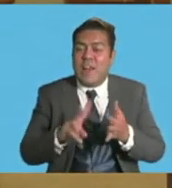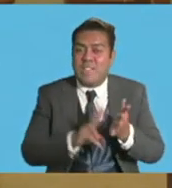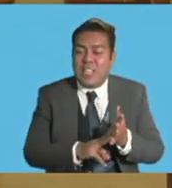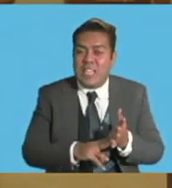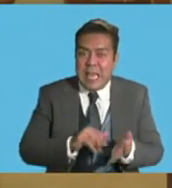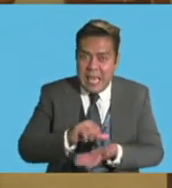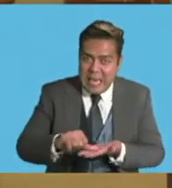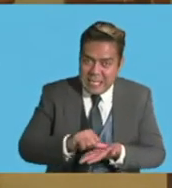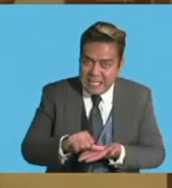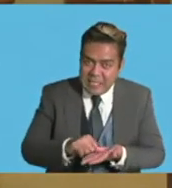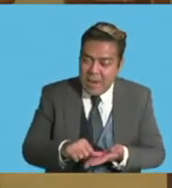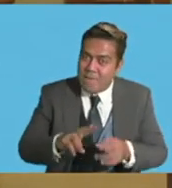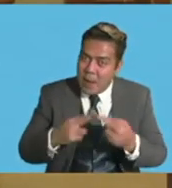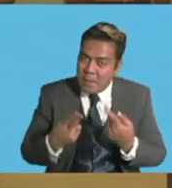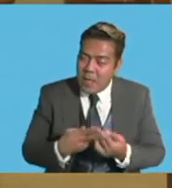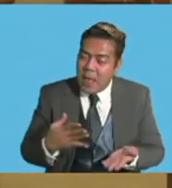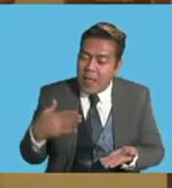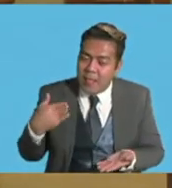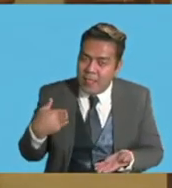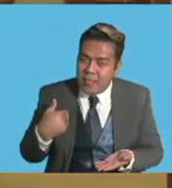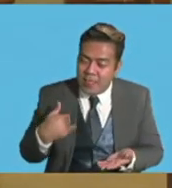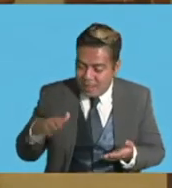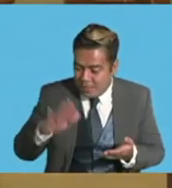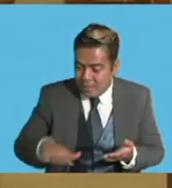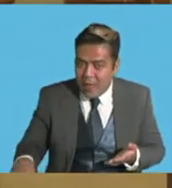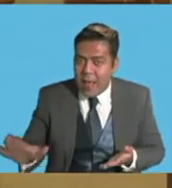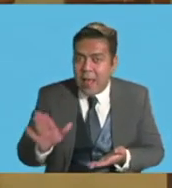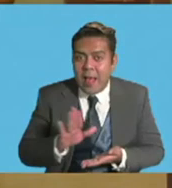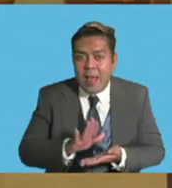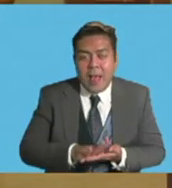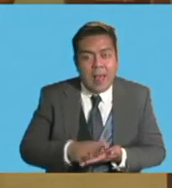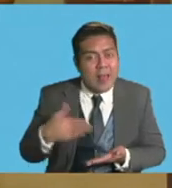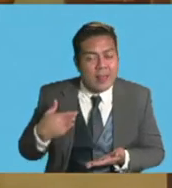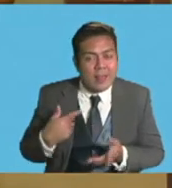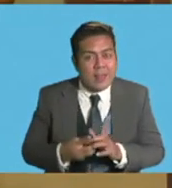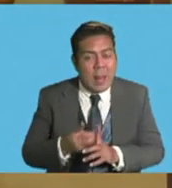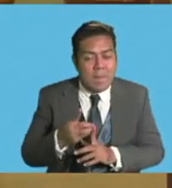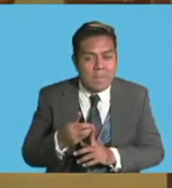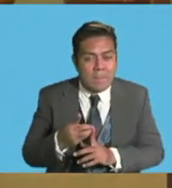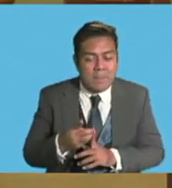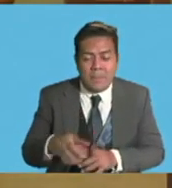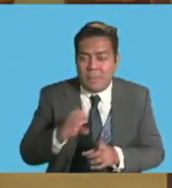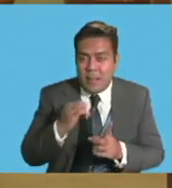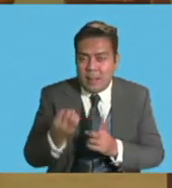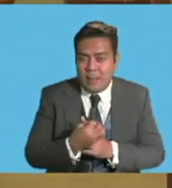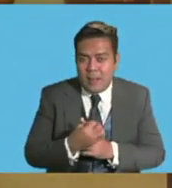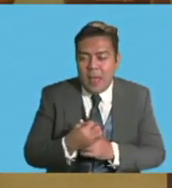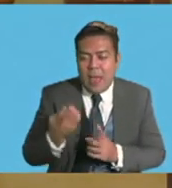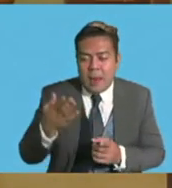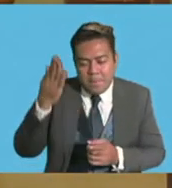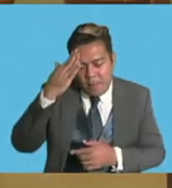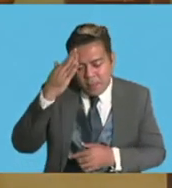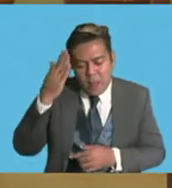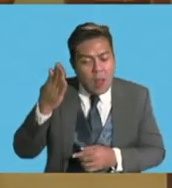tuberculosis, family health, adolescent health, child health development, environmental health and mental